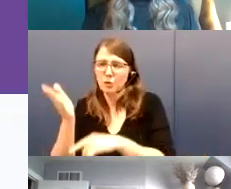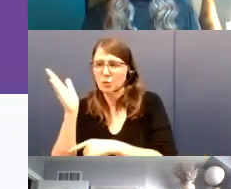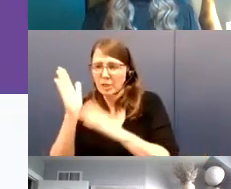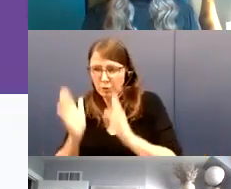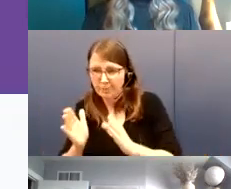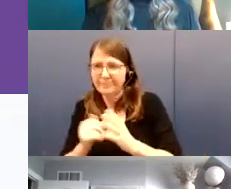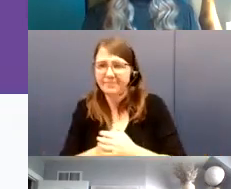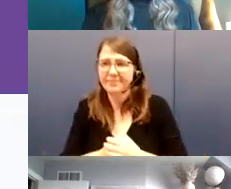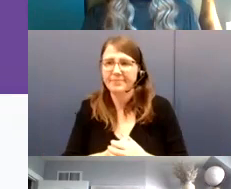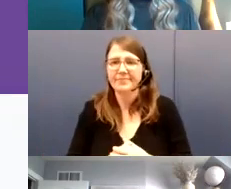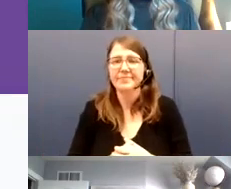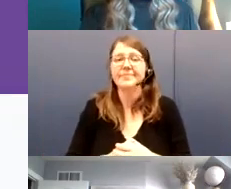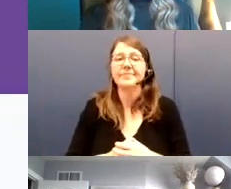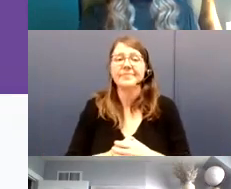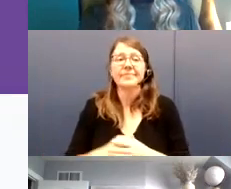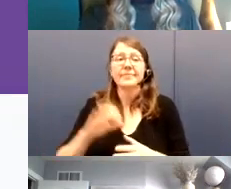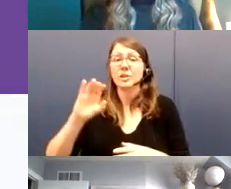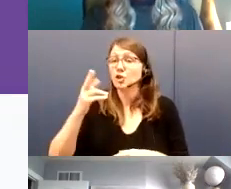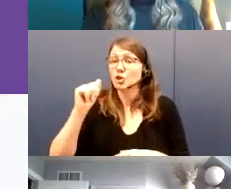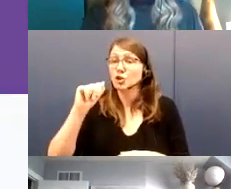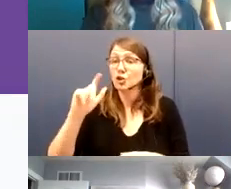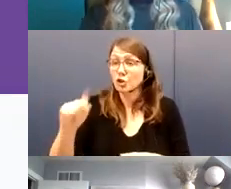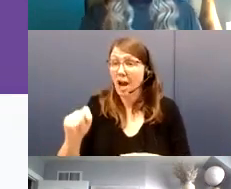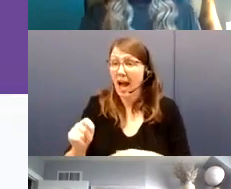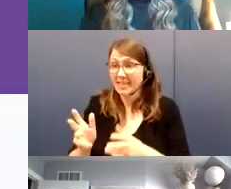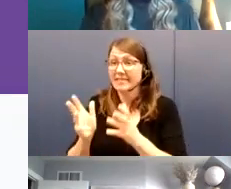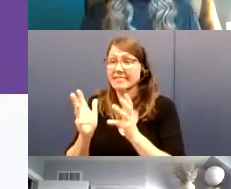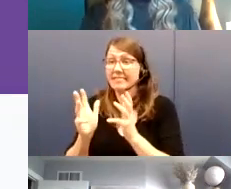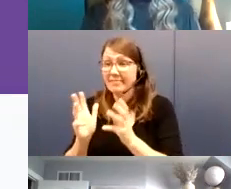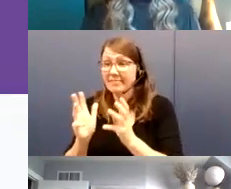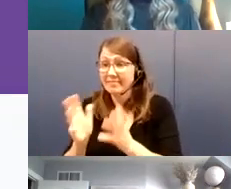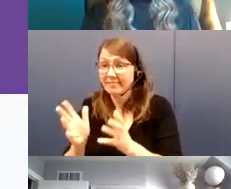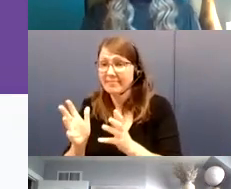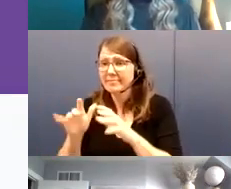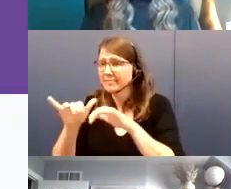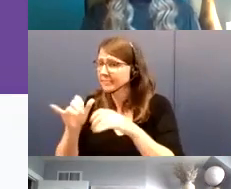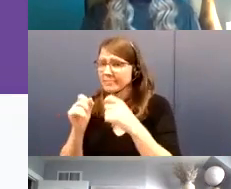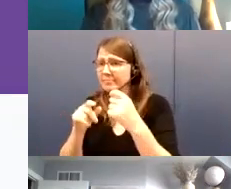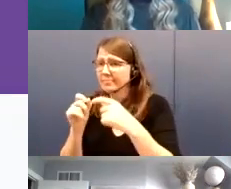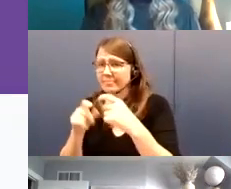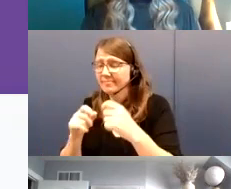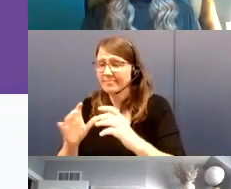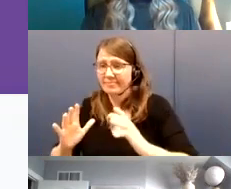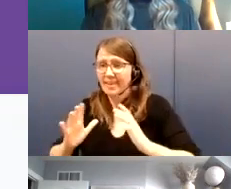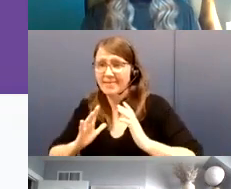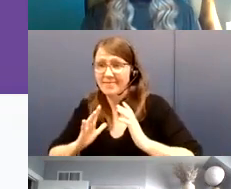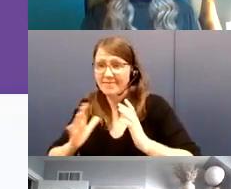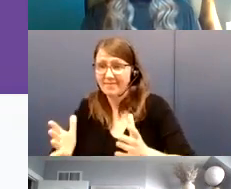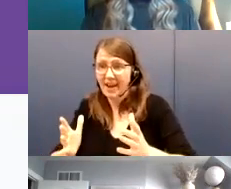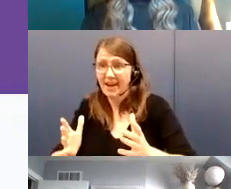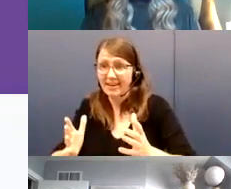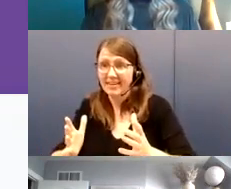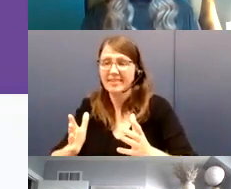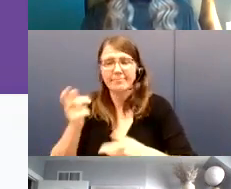So please keep the chat in the chat box, and we encourage you to put all of your questions into the Q&A